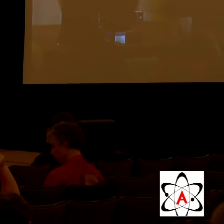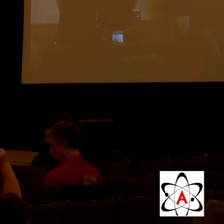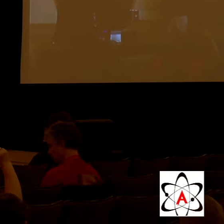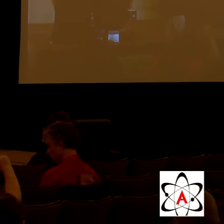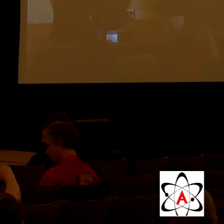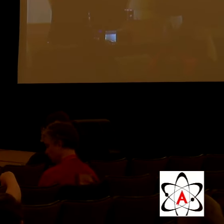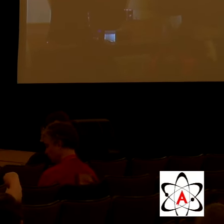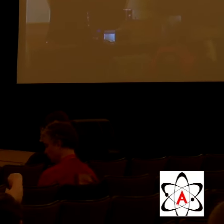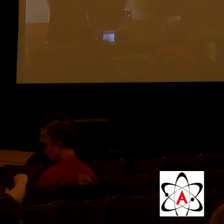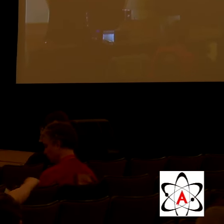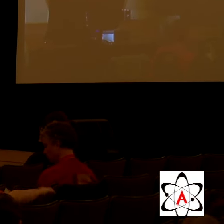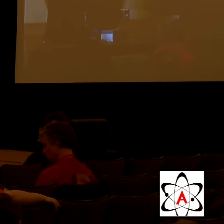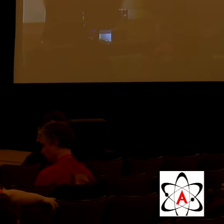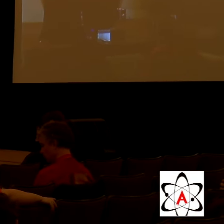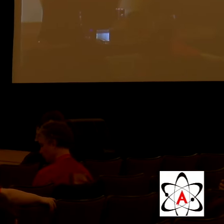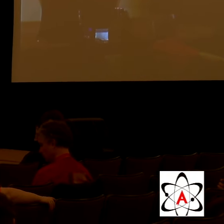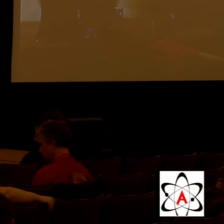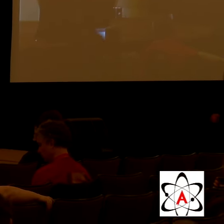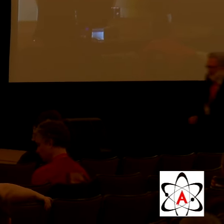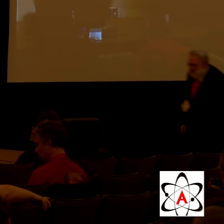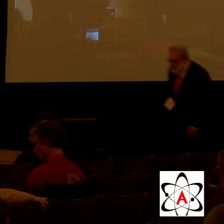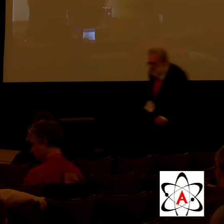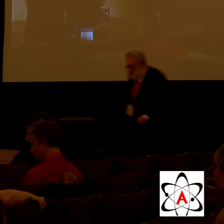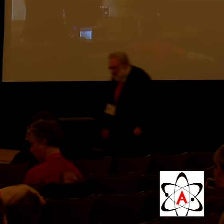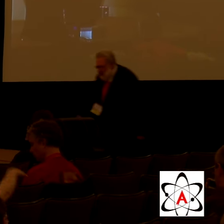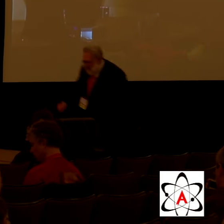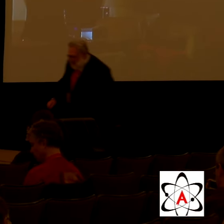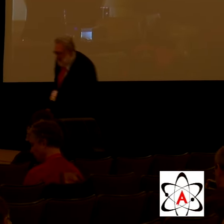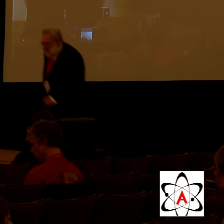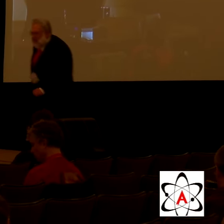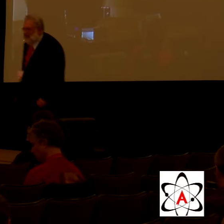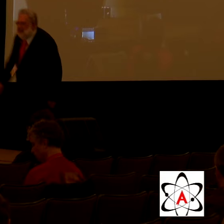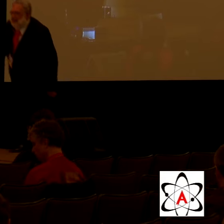we go. But up now with Tom Flynn.